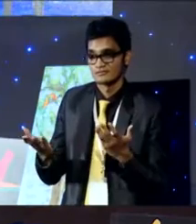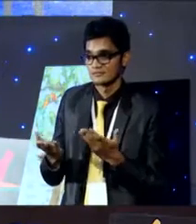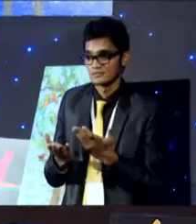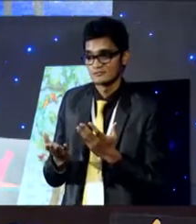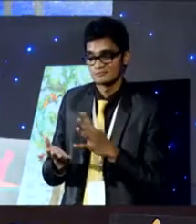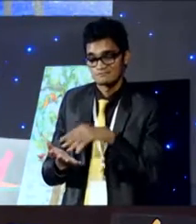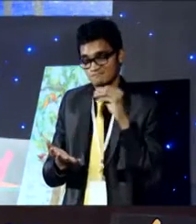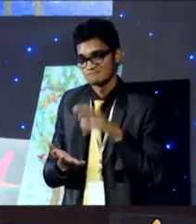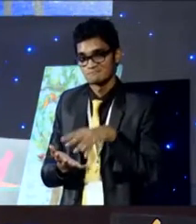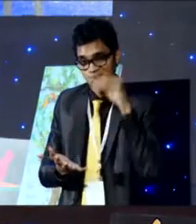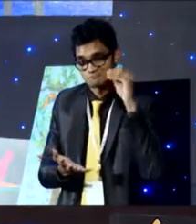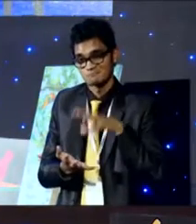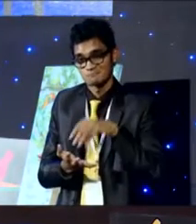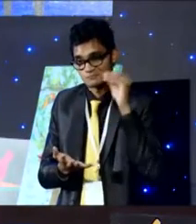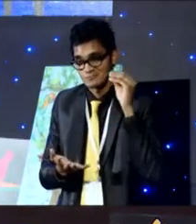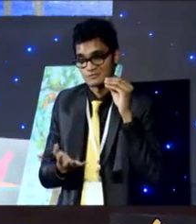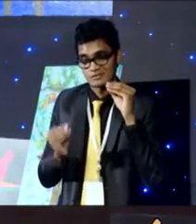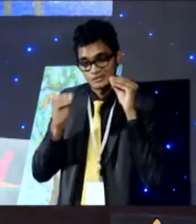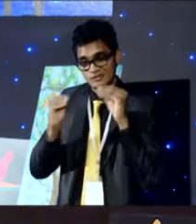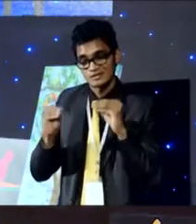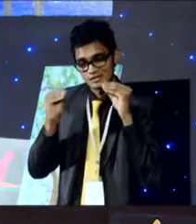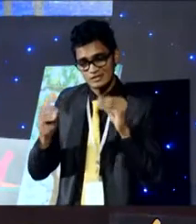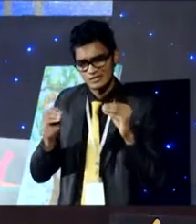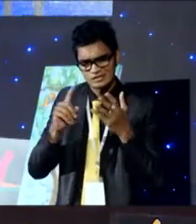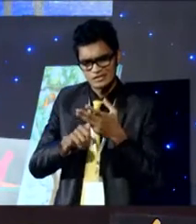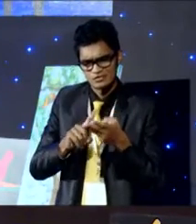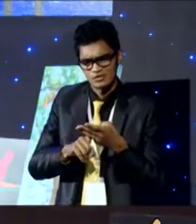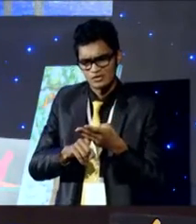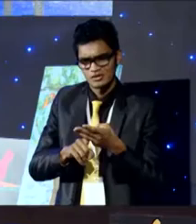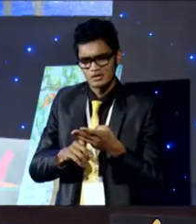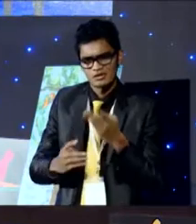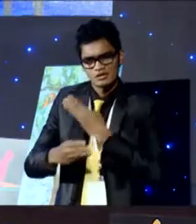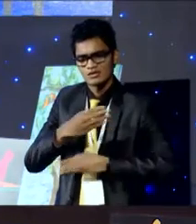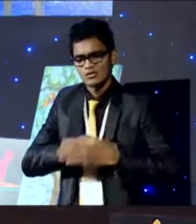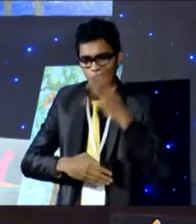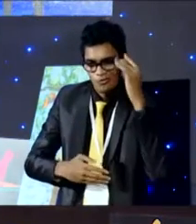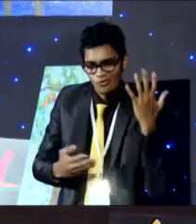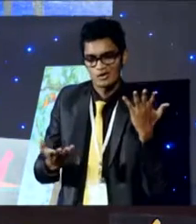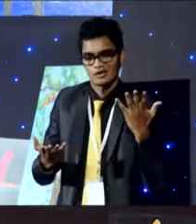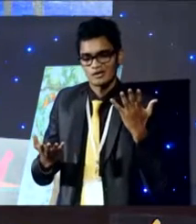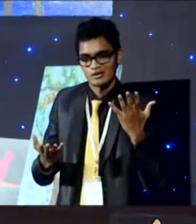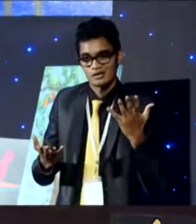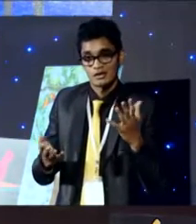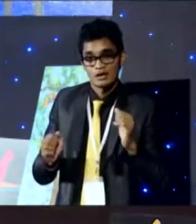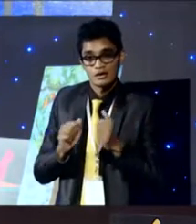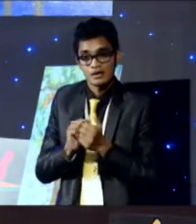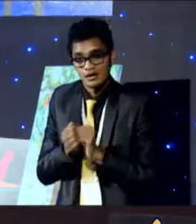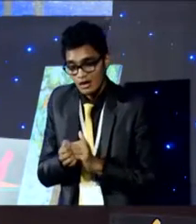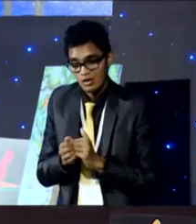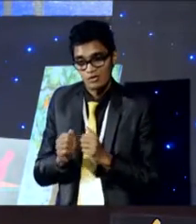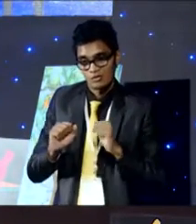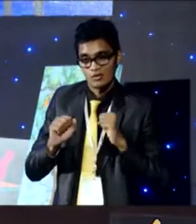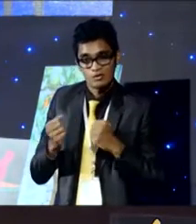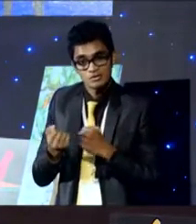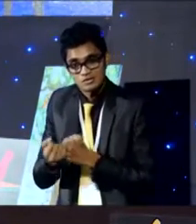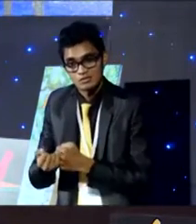learn and also to educate our own employees and managers and leaders how to deal with this, how to enable this happen in our